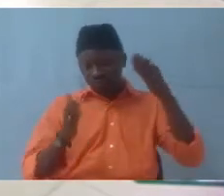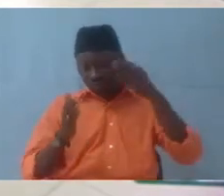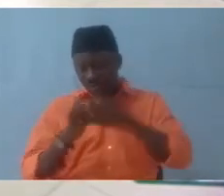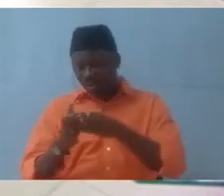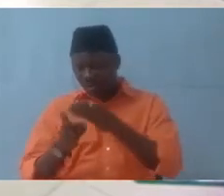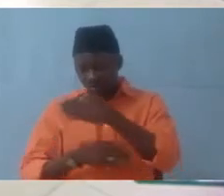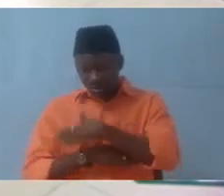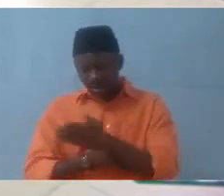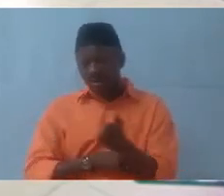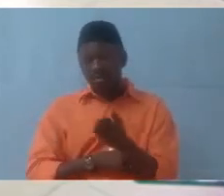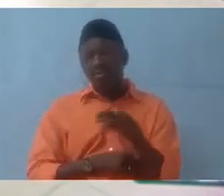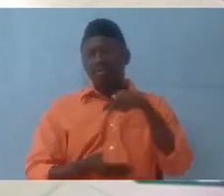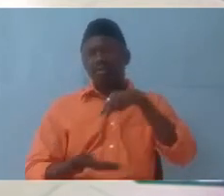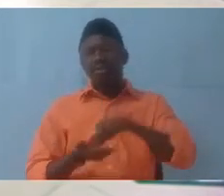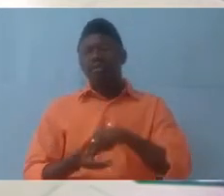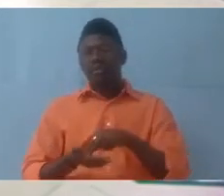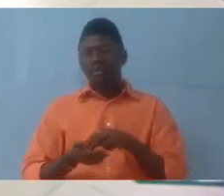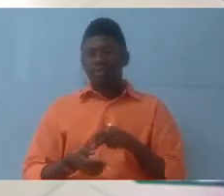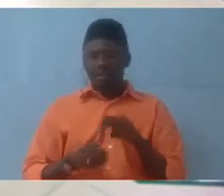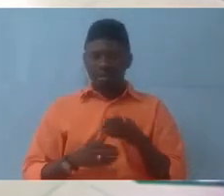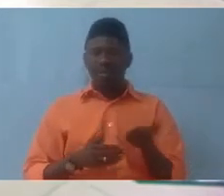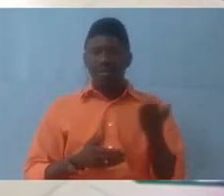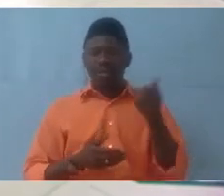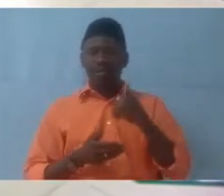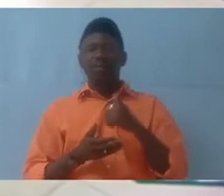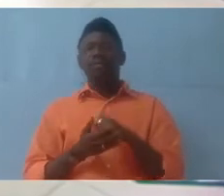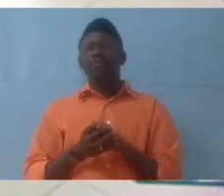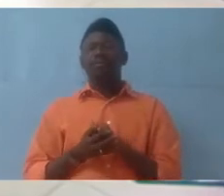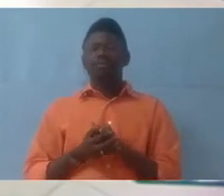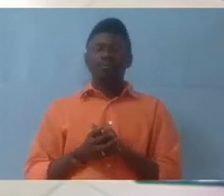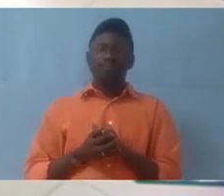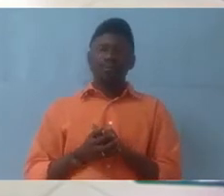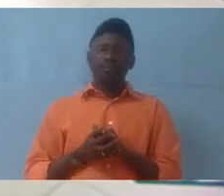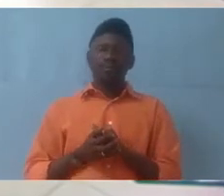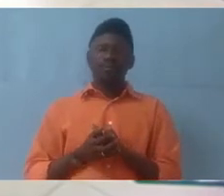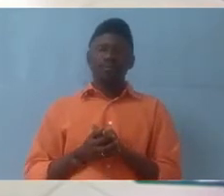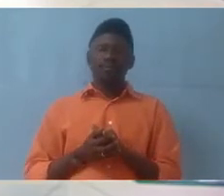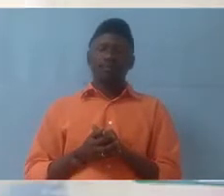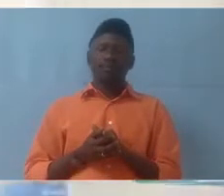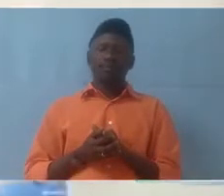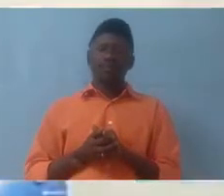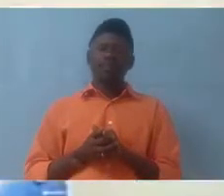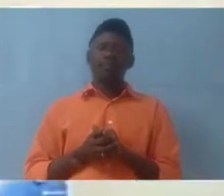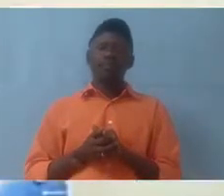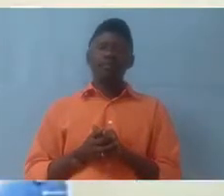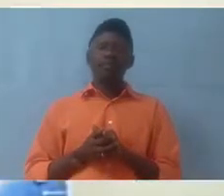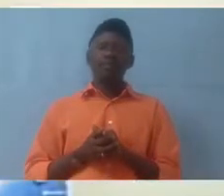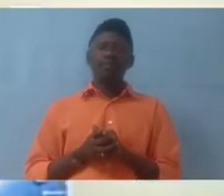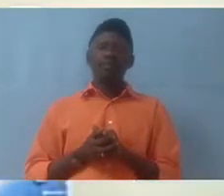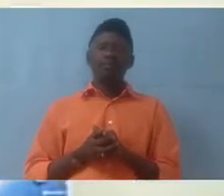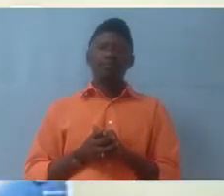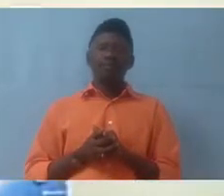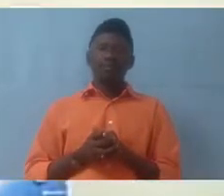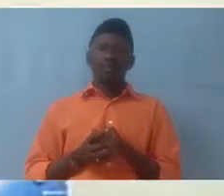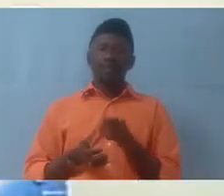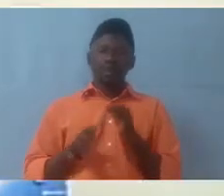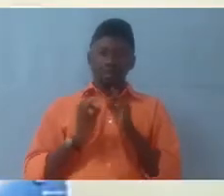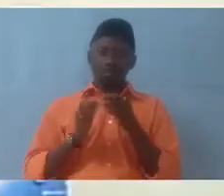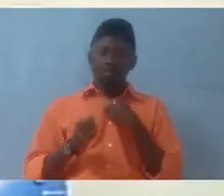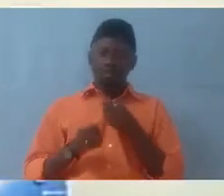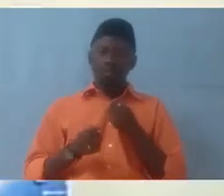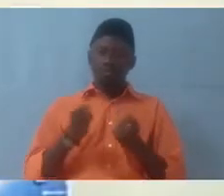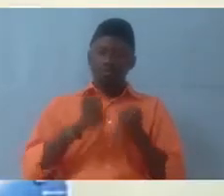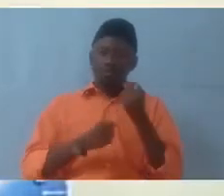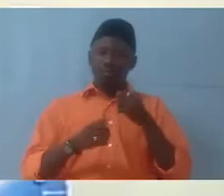fan la nek ma dem nak ci buntu bi mu ñew genn. And then he asked that I drive my official car inside his house and parked it